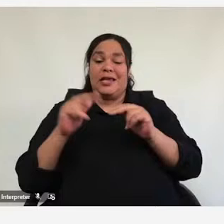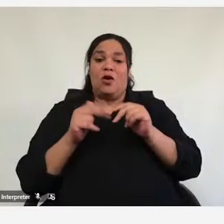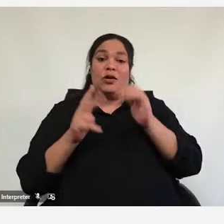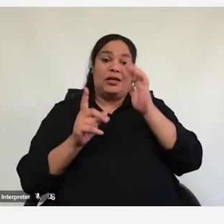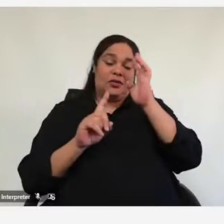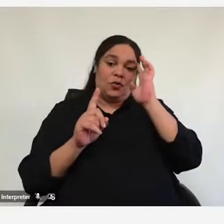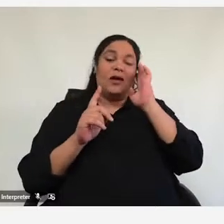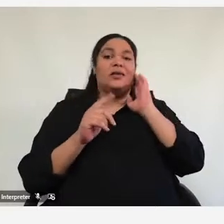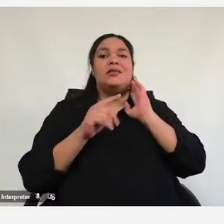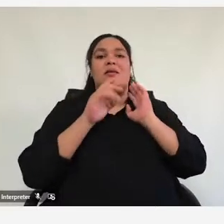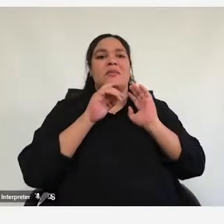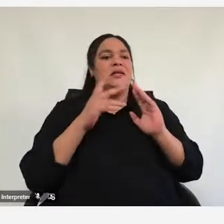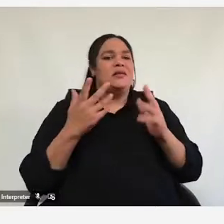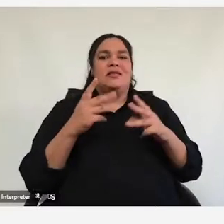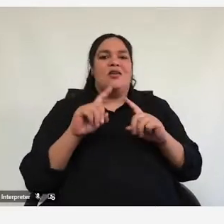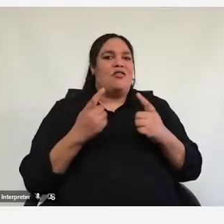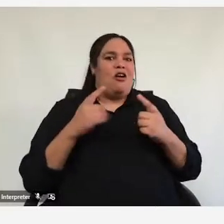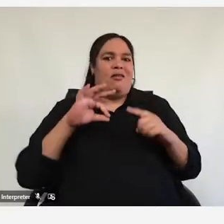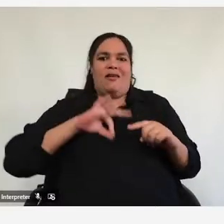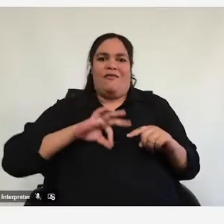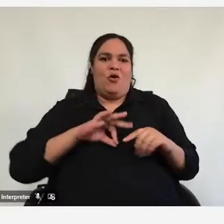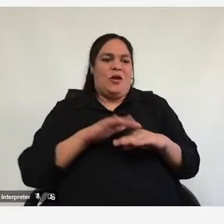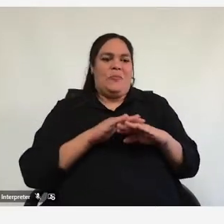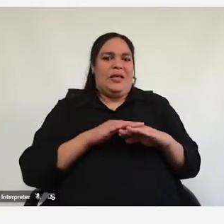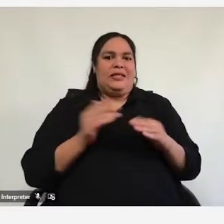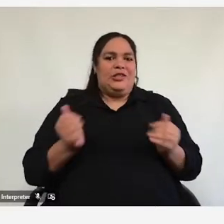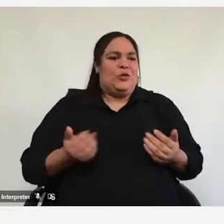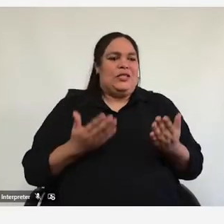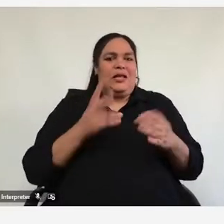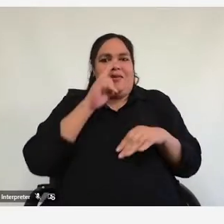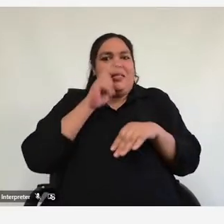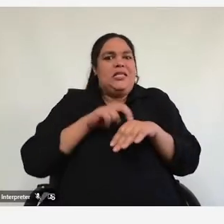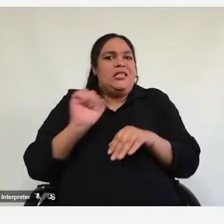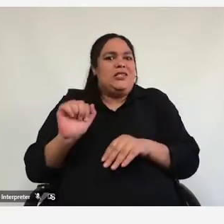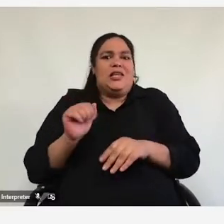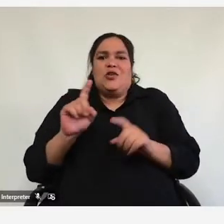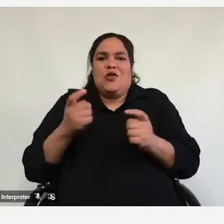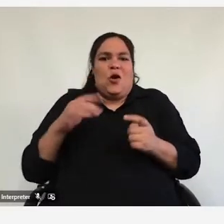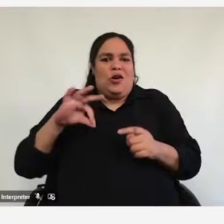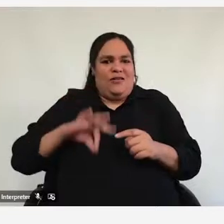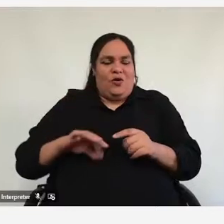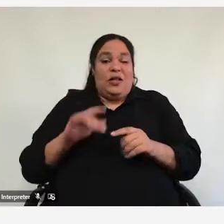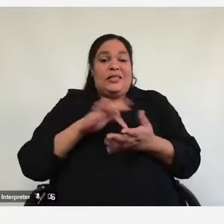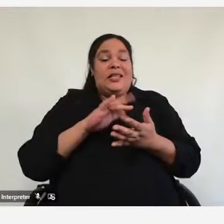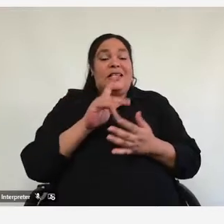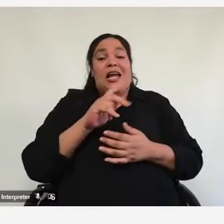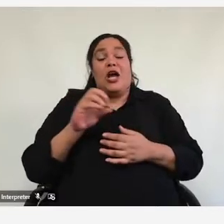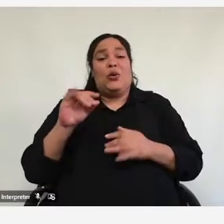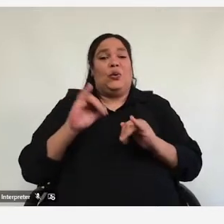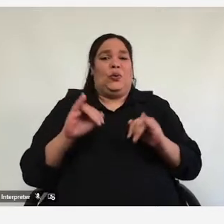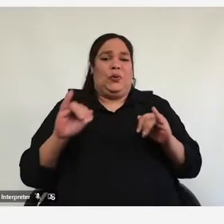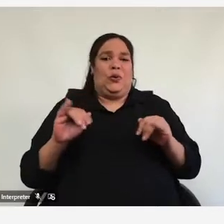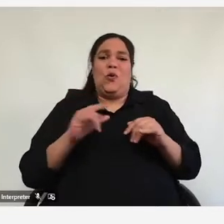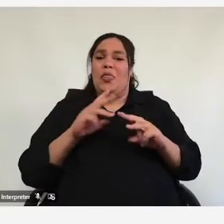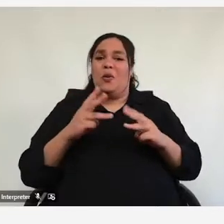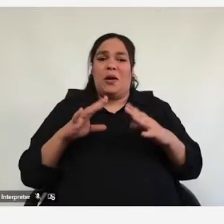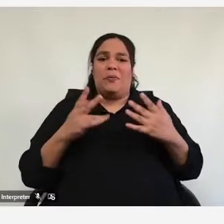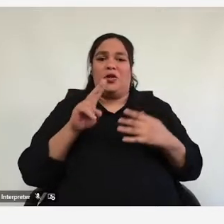as indigent, unable to afford basic services and necessities. The Central Karoo is in crisis with an unemployment rate